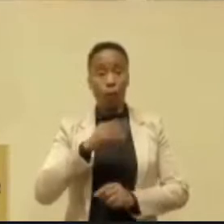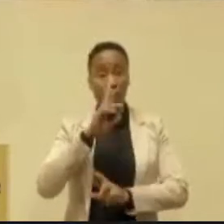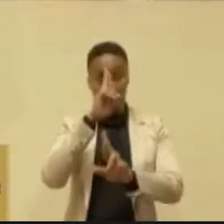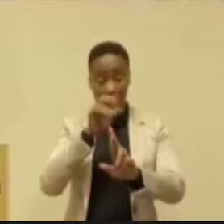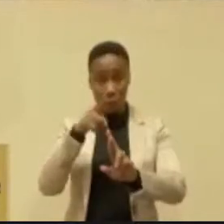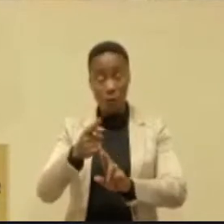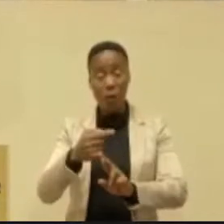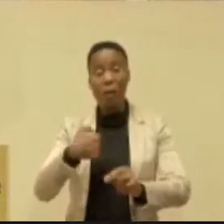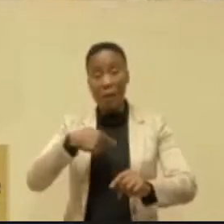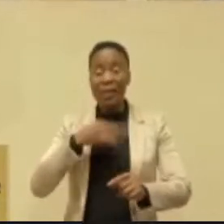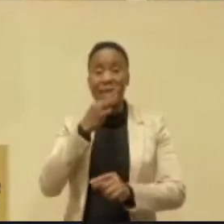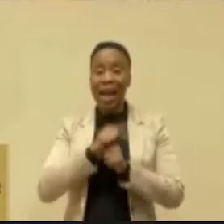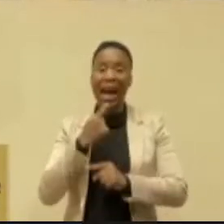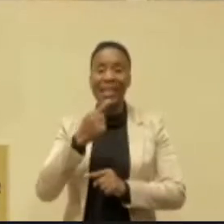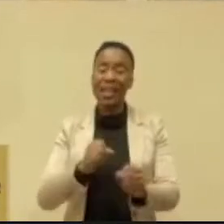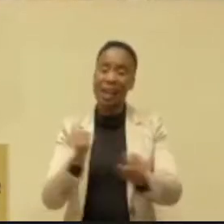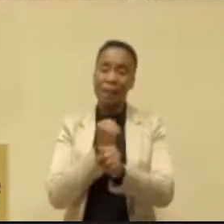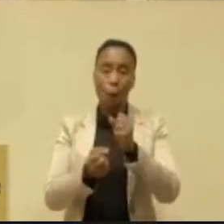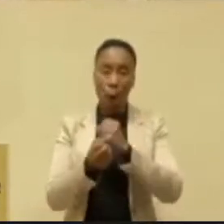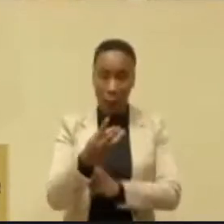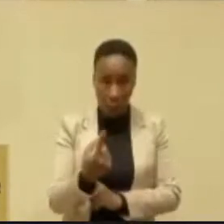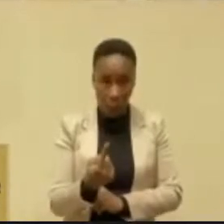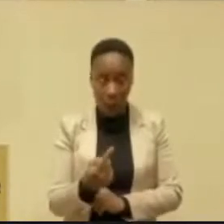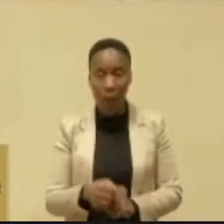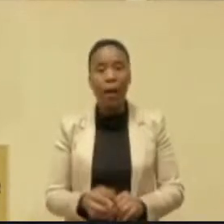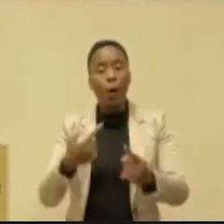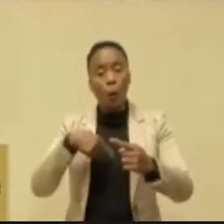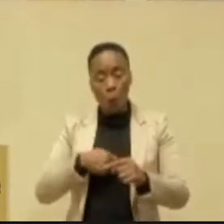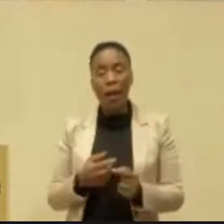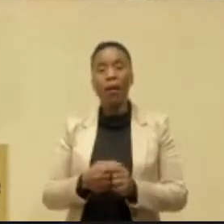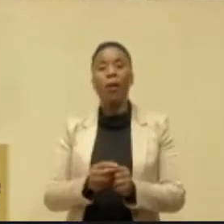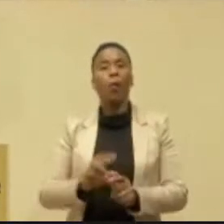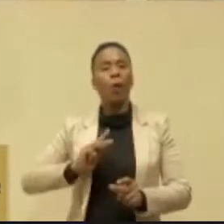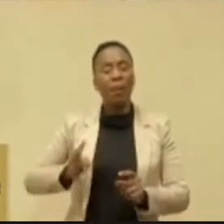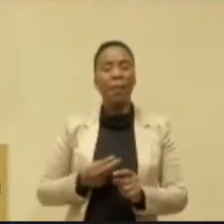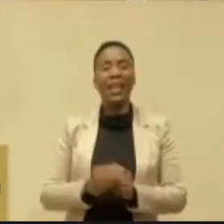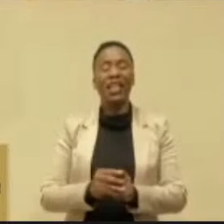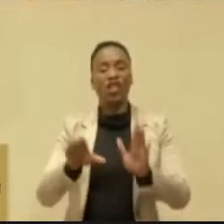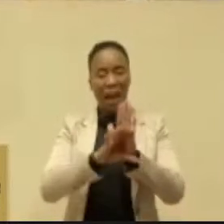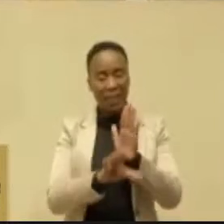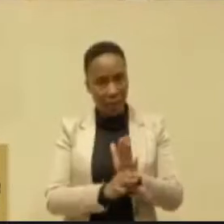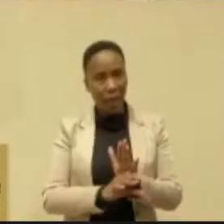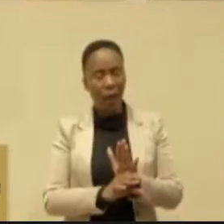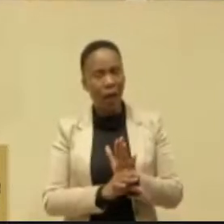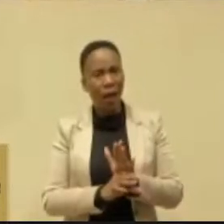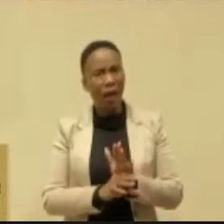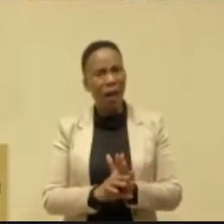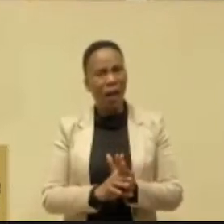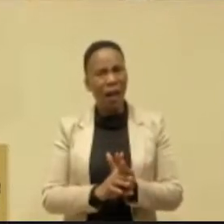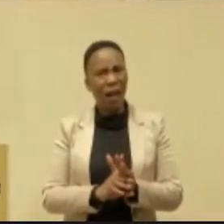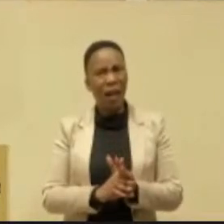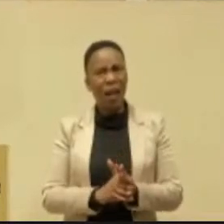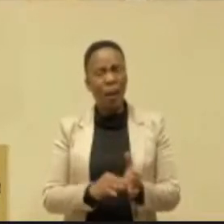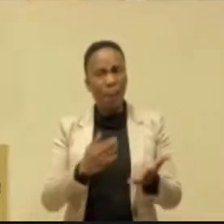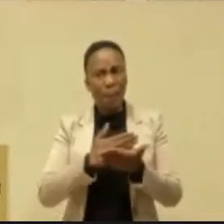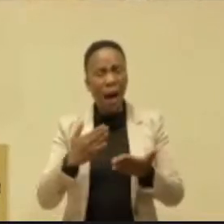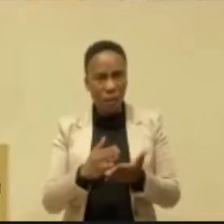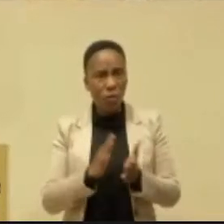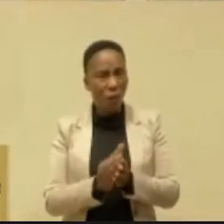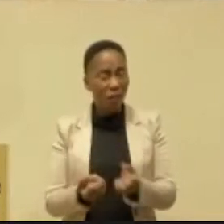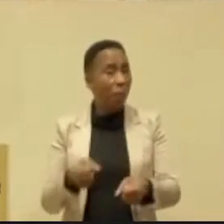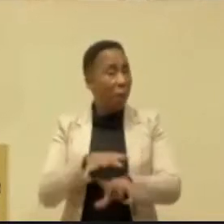charter review session and today we are coming back and ask government to give feedback is it not part of implementation